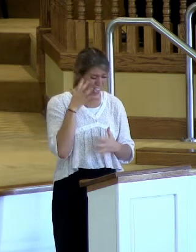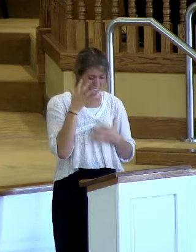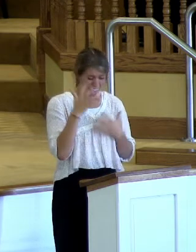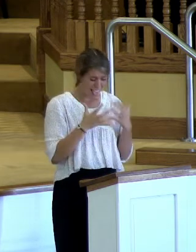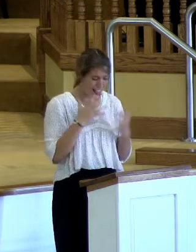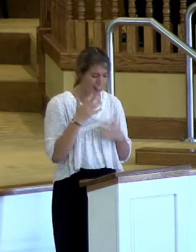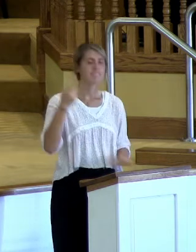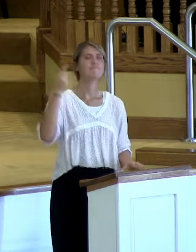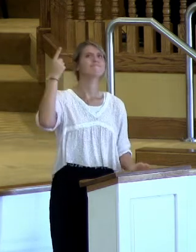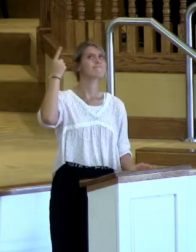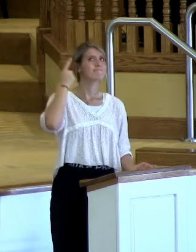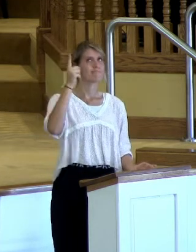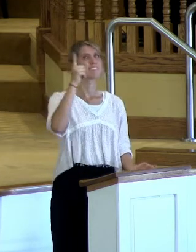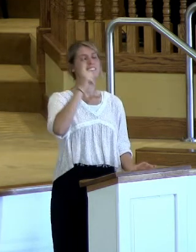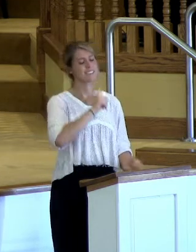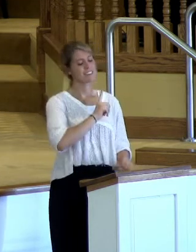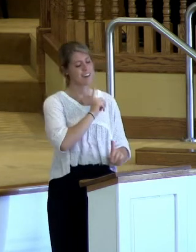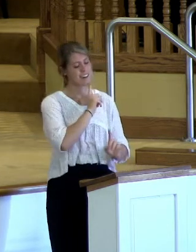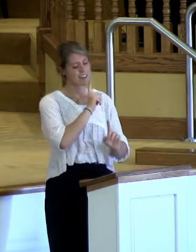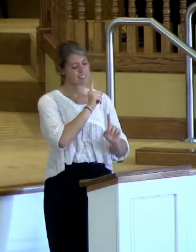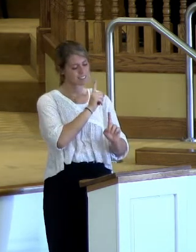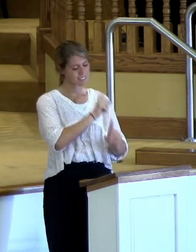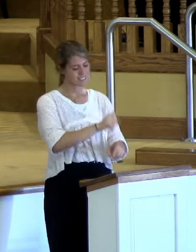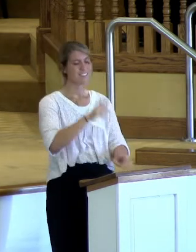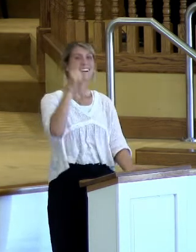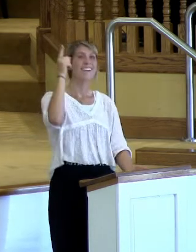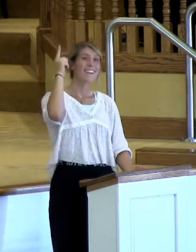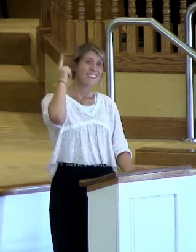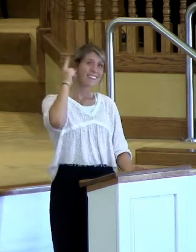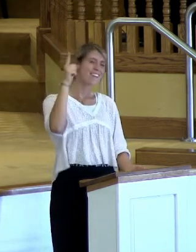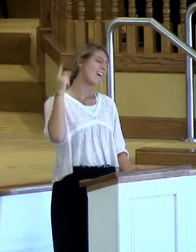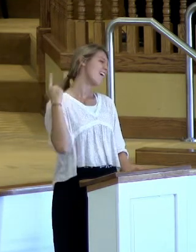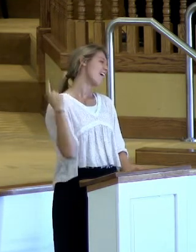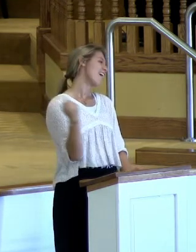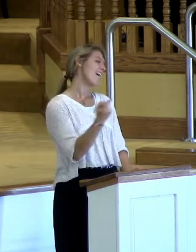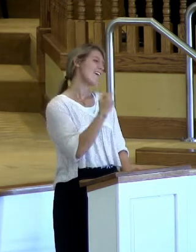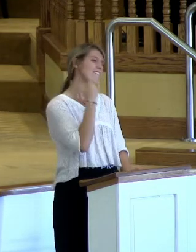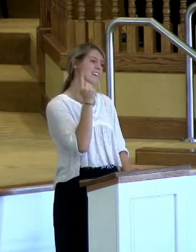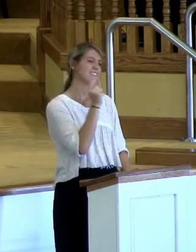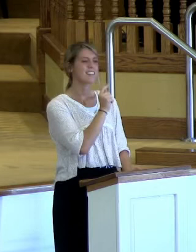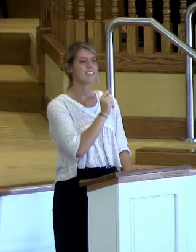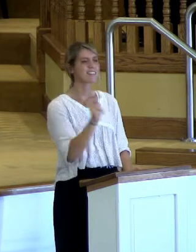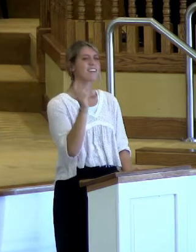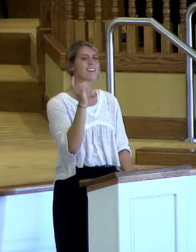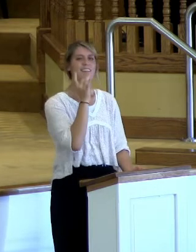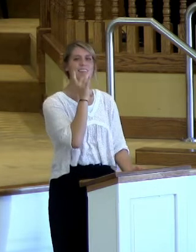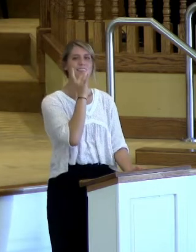of sight, He is the answer, He is the